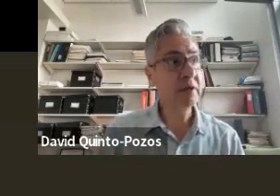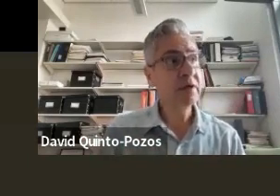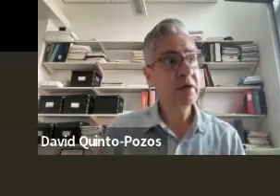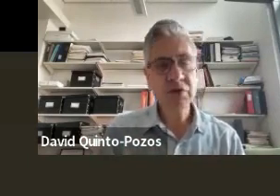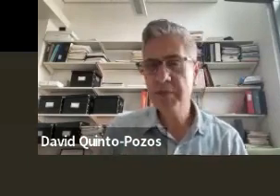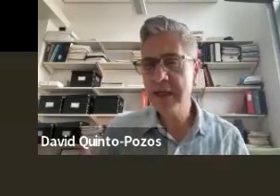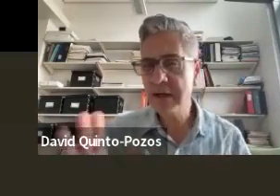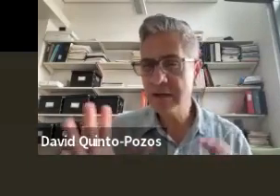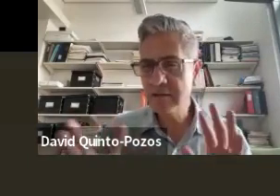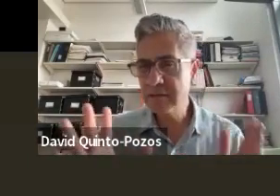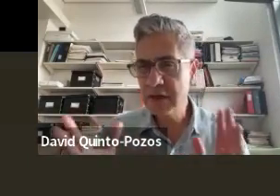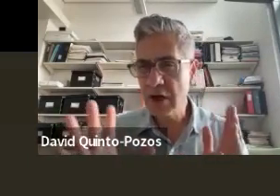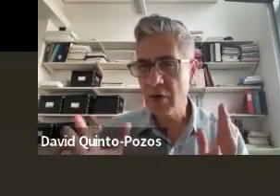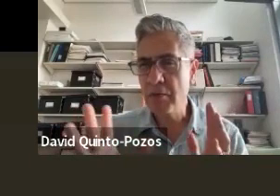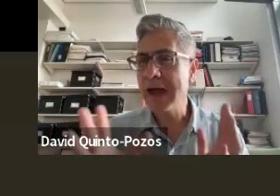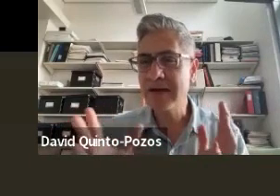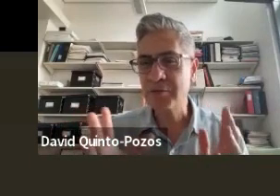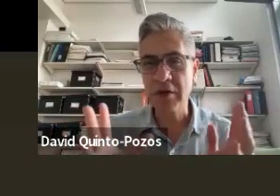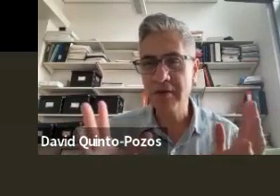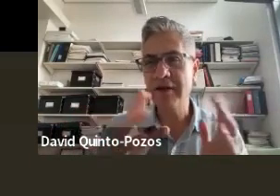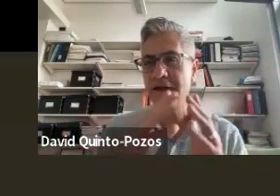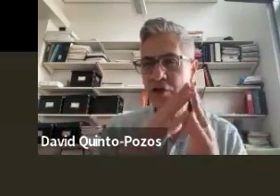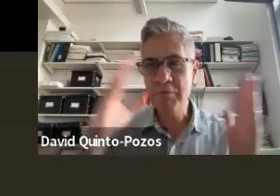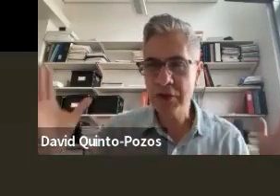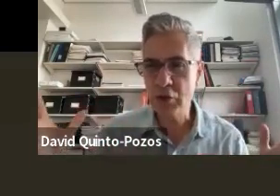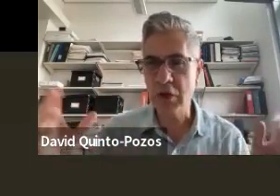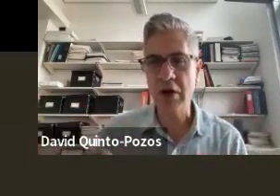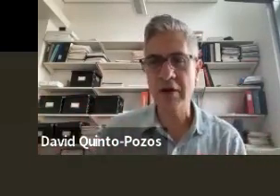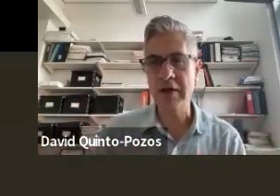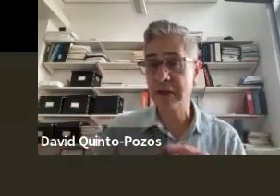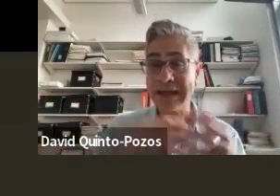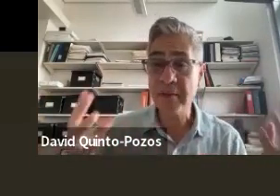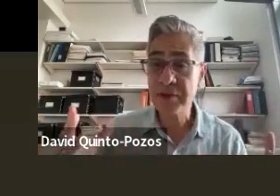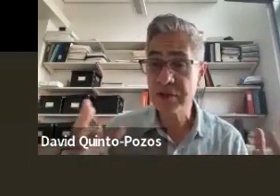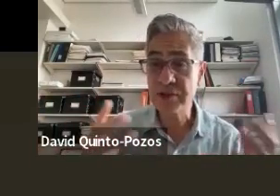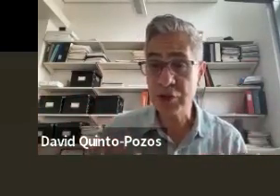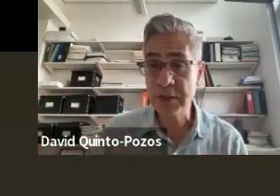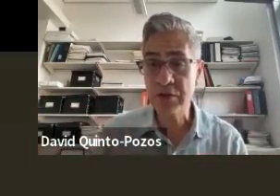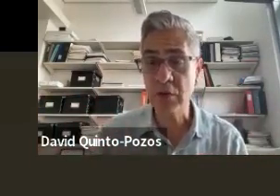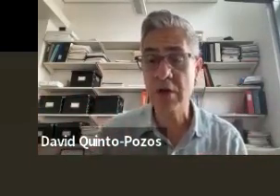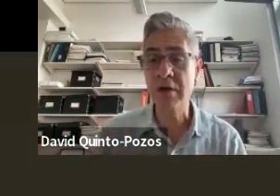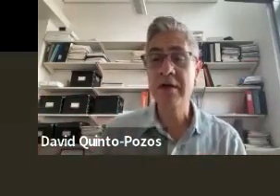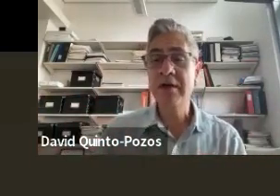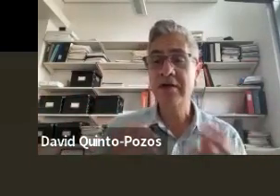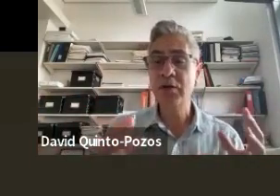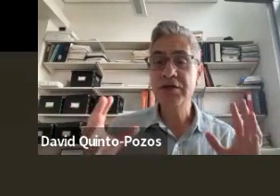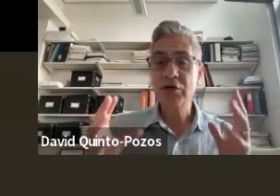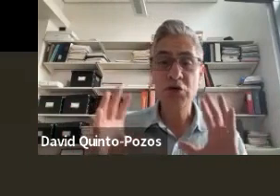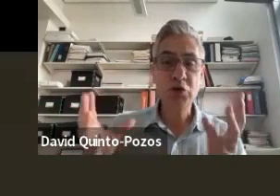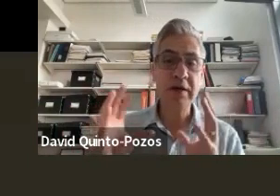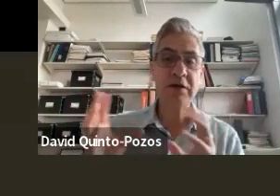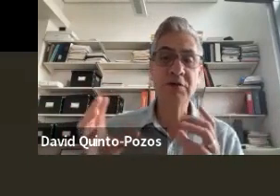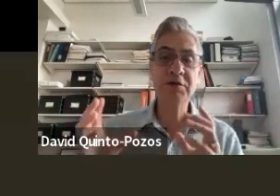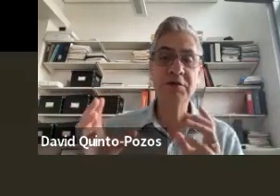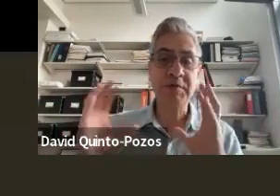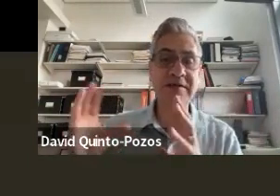graphs should be, manageable. It shouldn't be too long, and the captions shouldn't be too long. In other words, don't